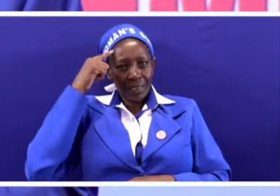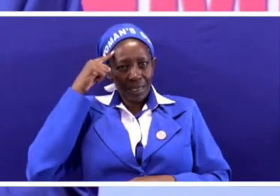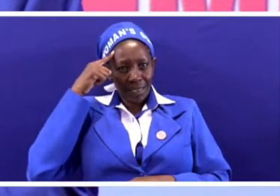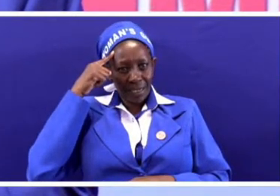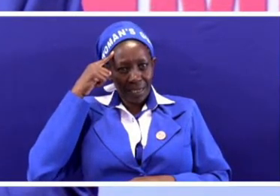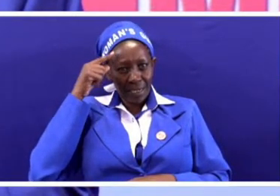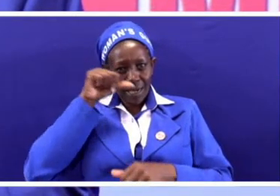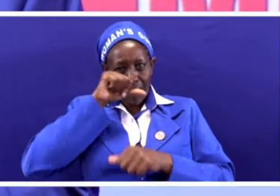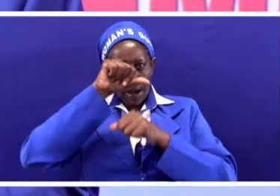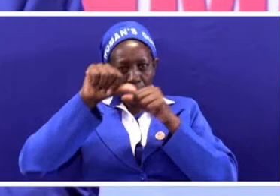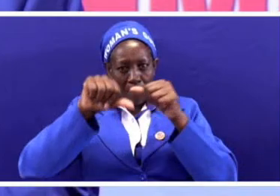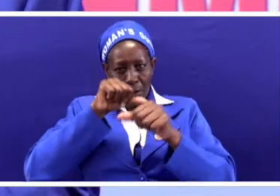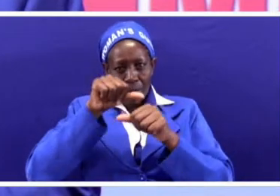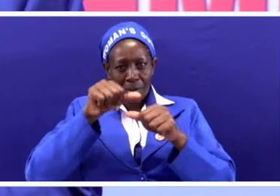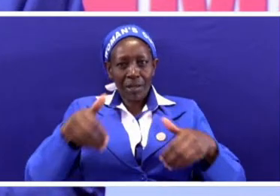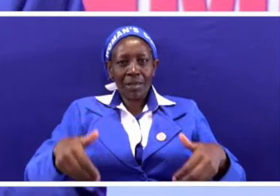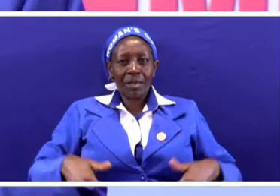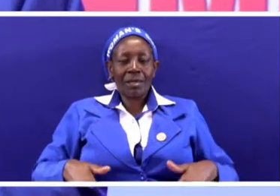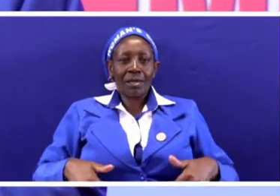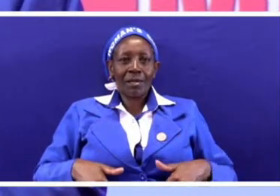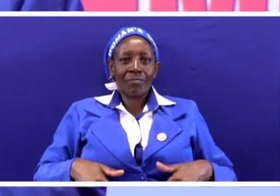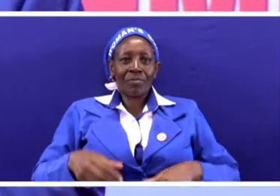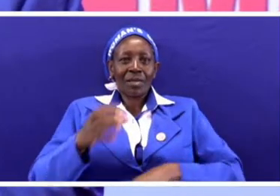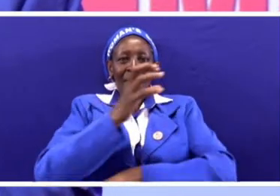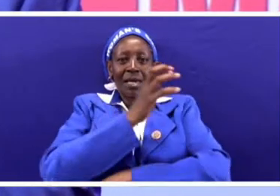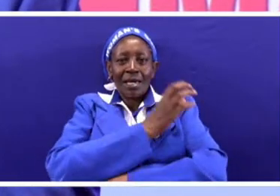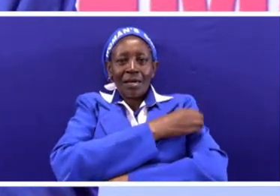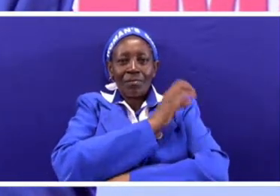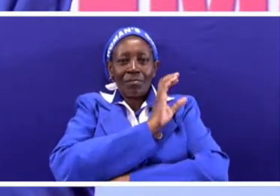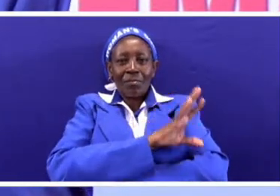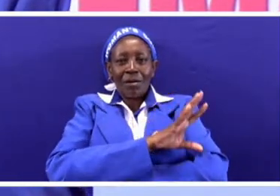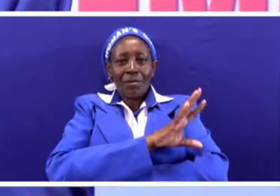people, empower them, because no matter how much